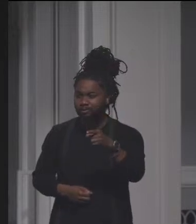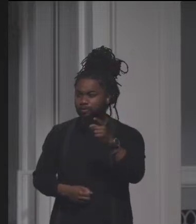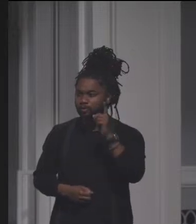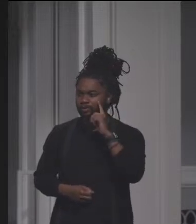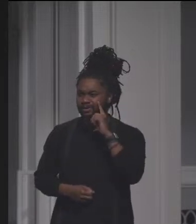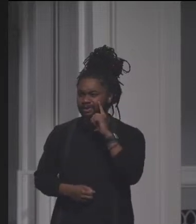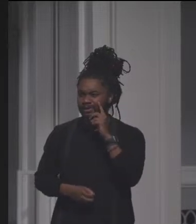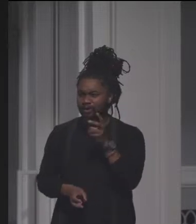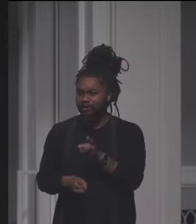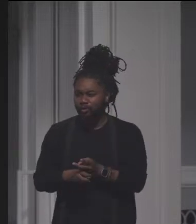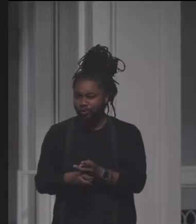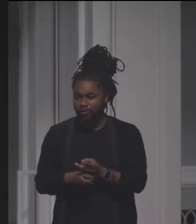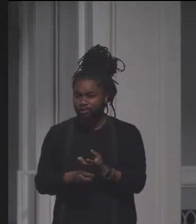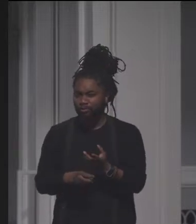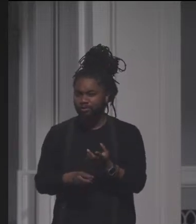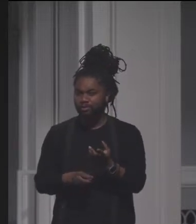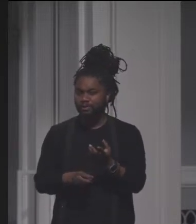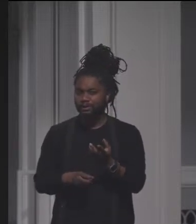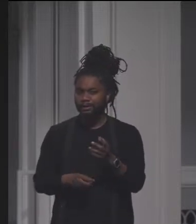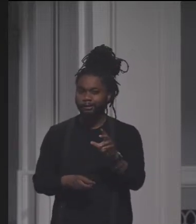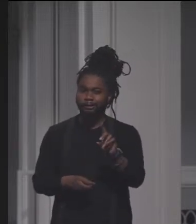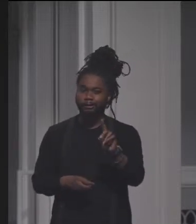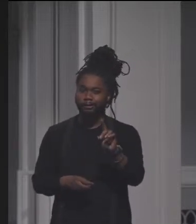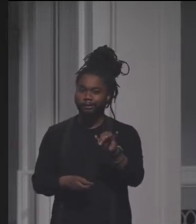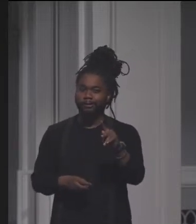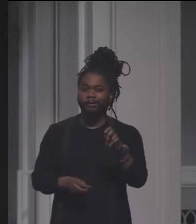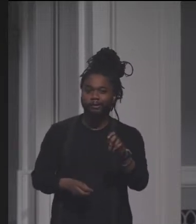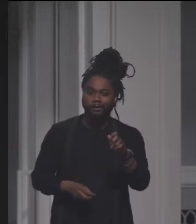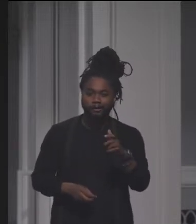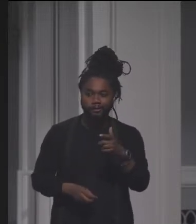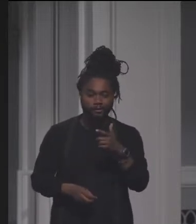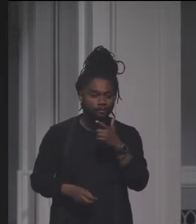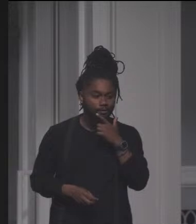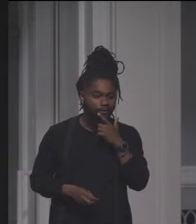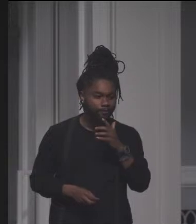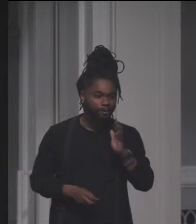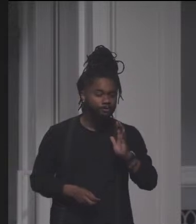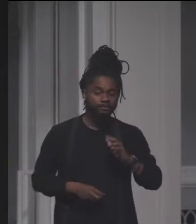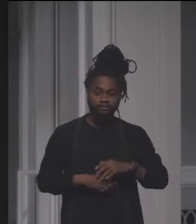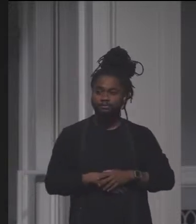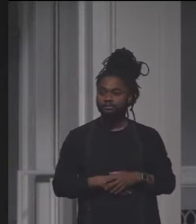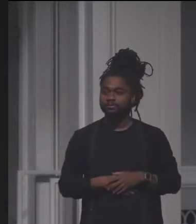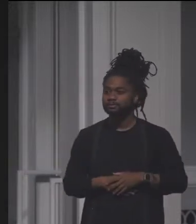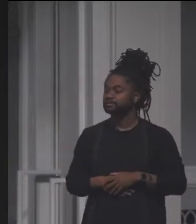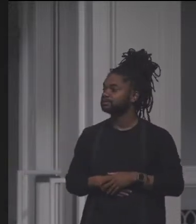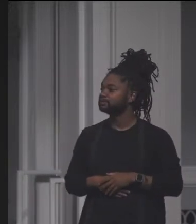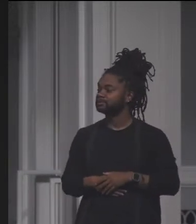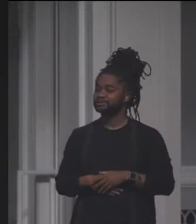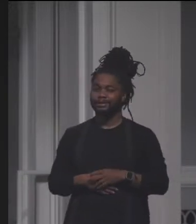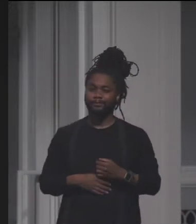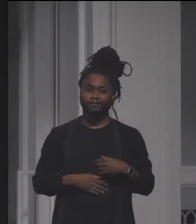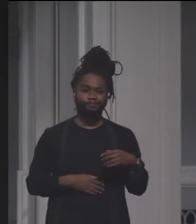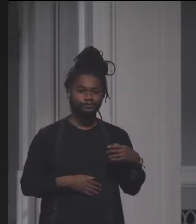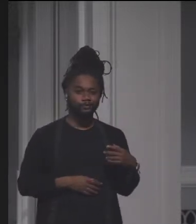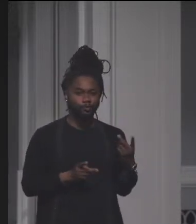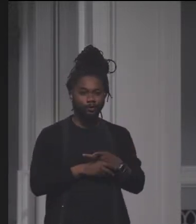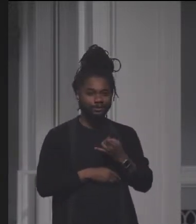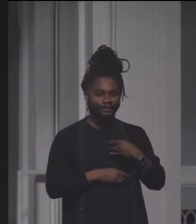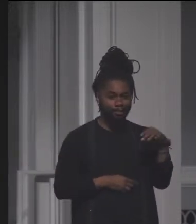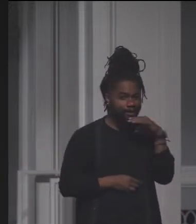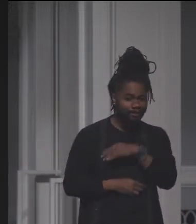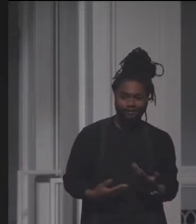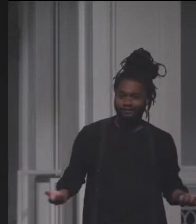to be a dyke back in the day? You know, it was worse if you lied. I